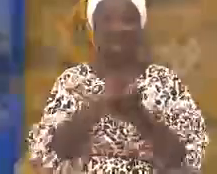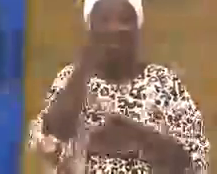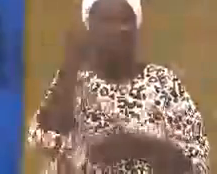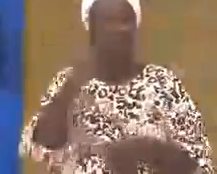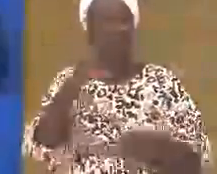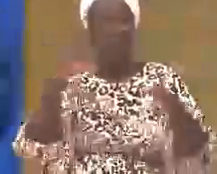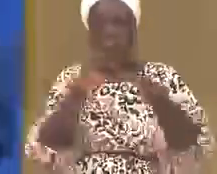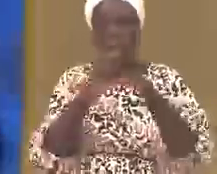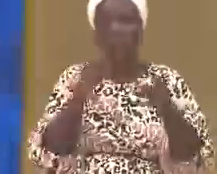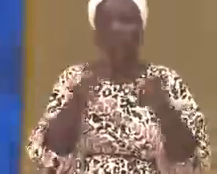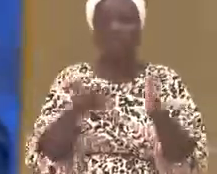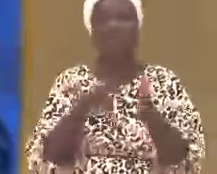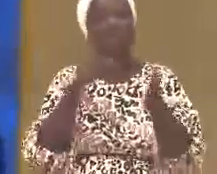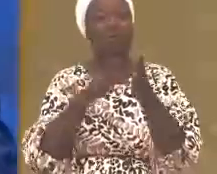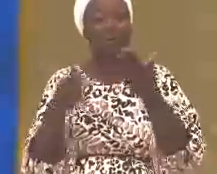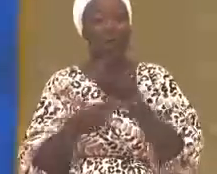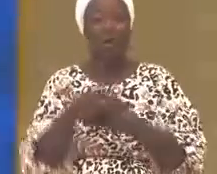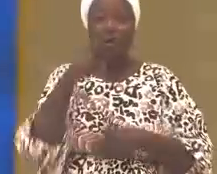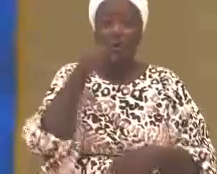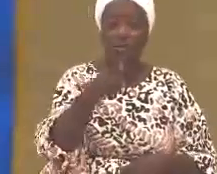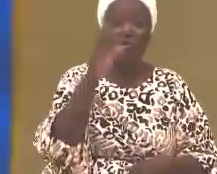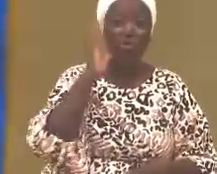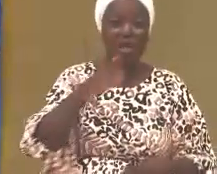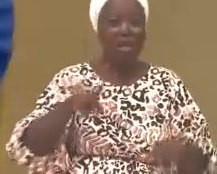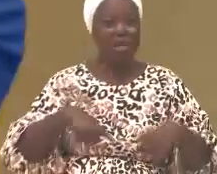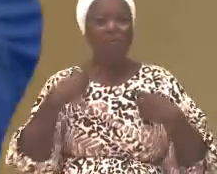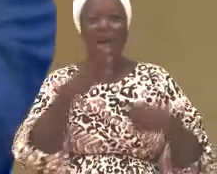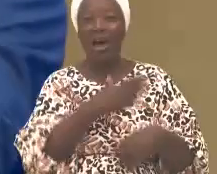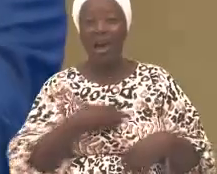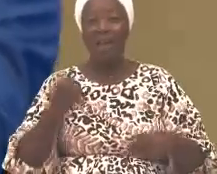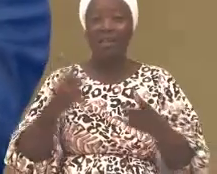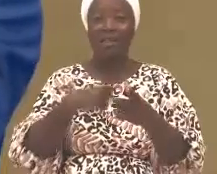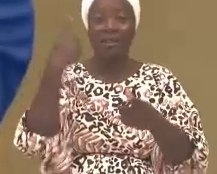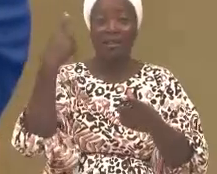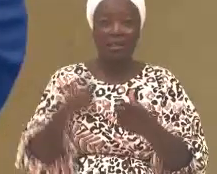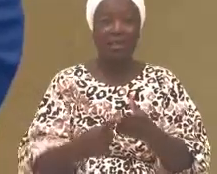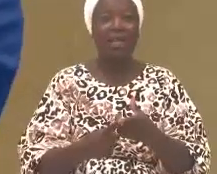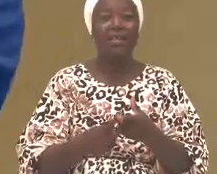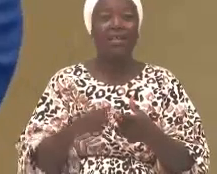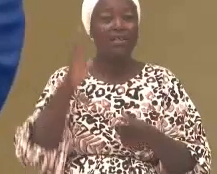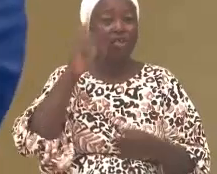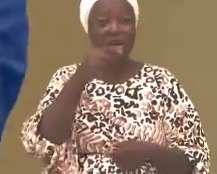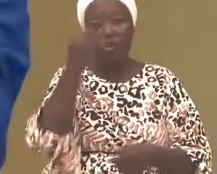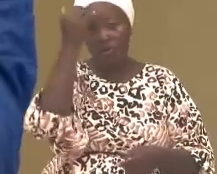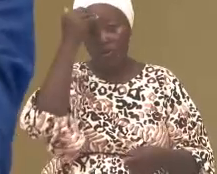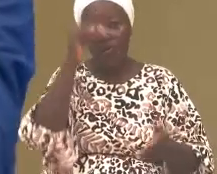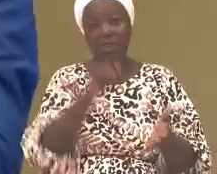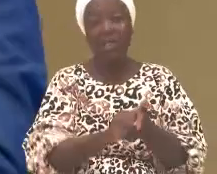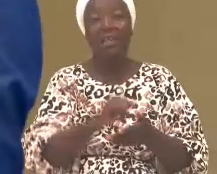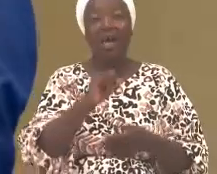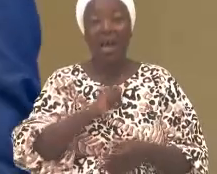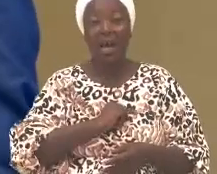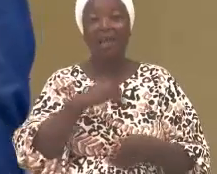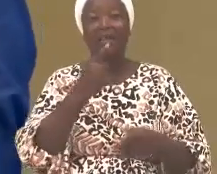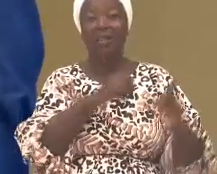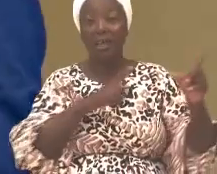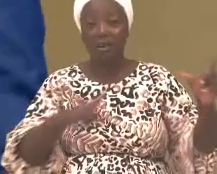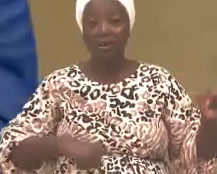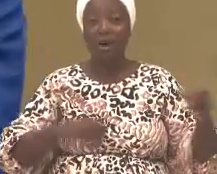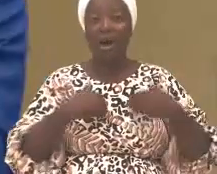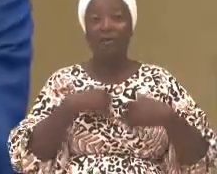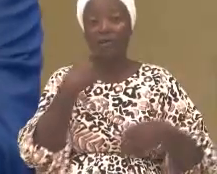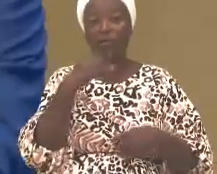this crusade. Ye shall live, and then shall ye know that I, the Lord, have spoken